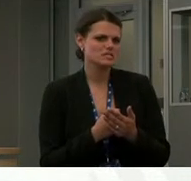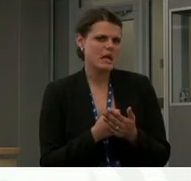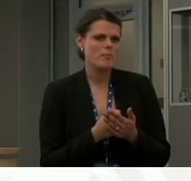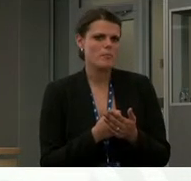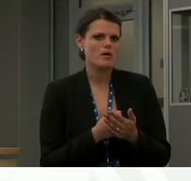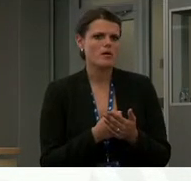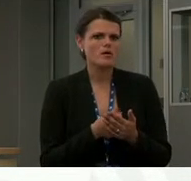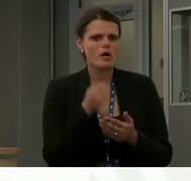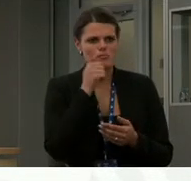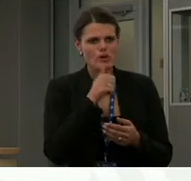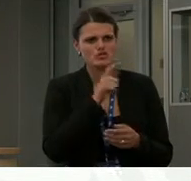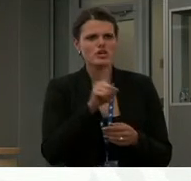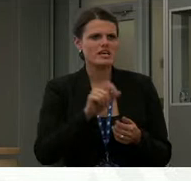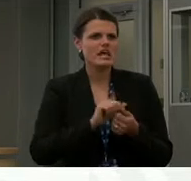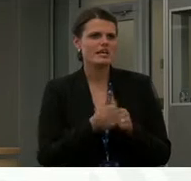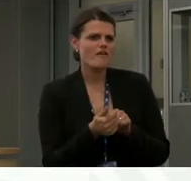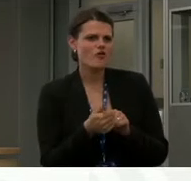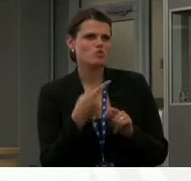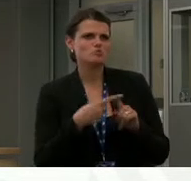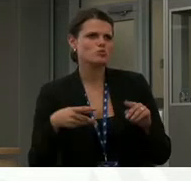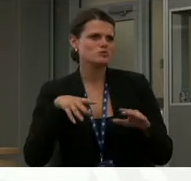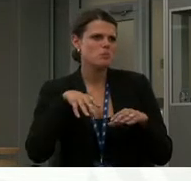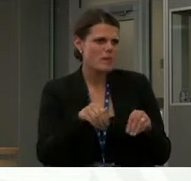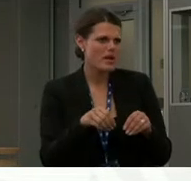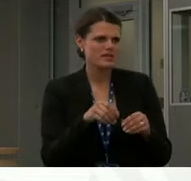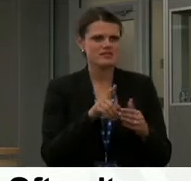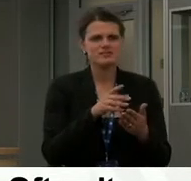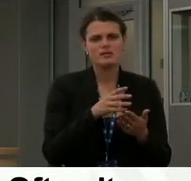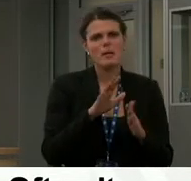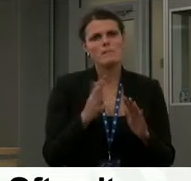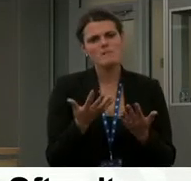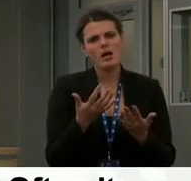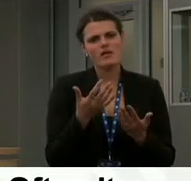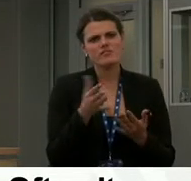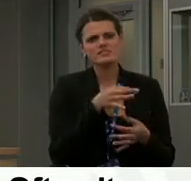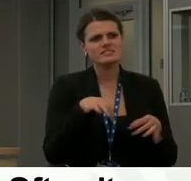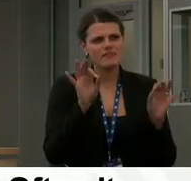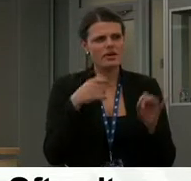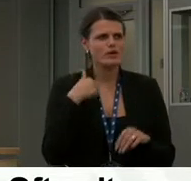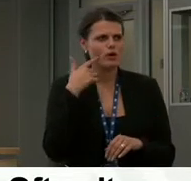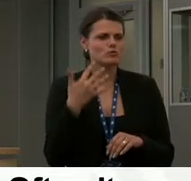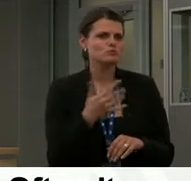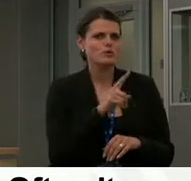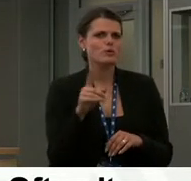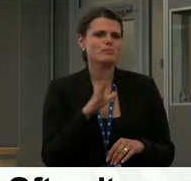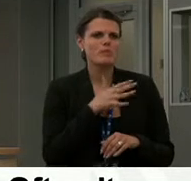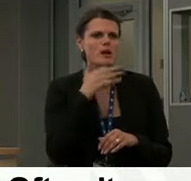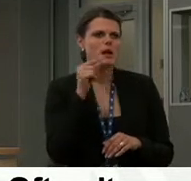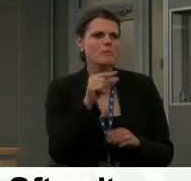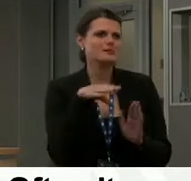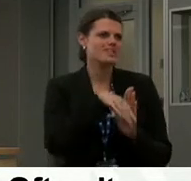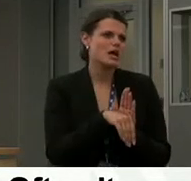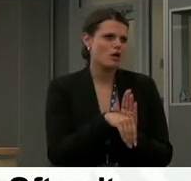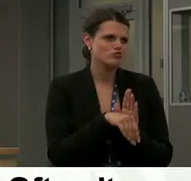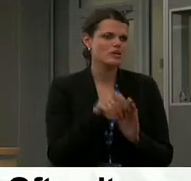changes. Often reforms are haphazard or incoherent. But most importantly, I think there's been too little involvement